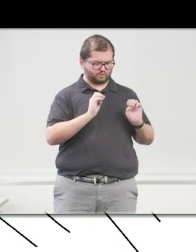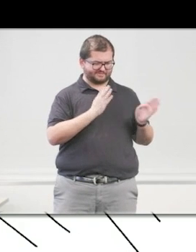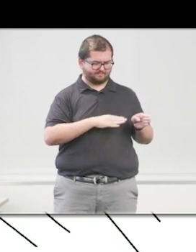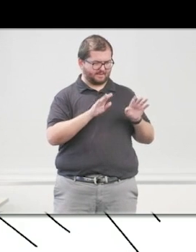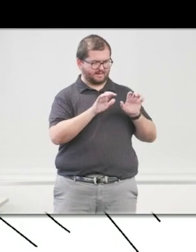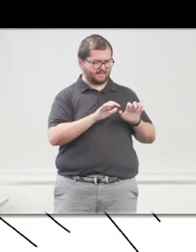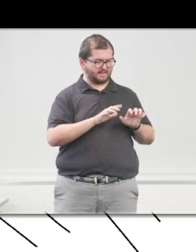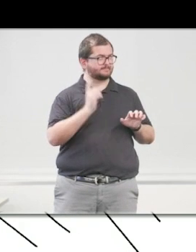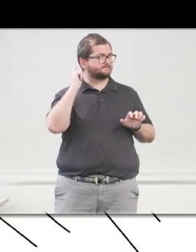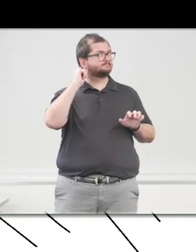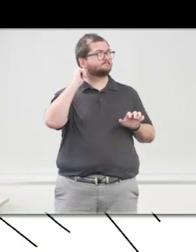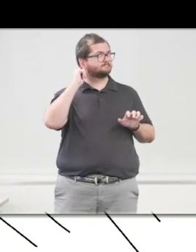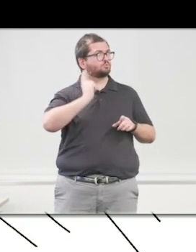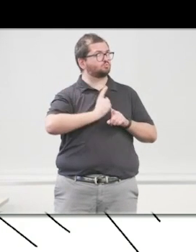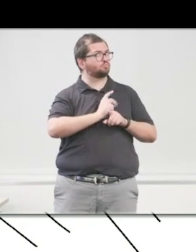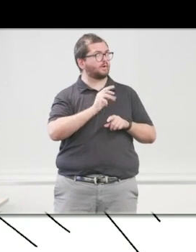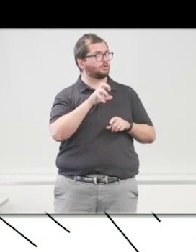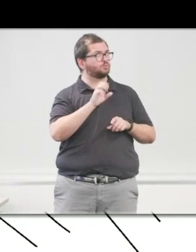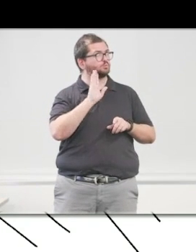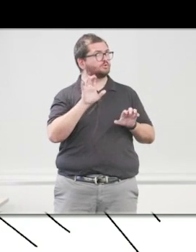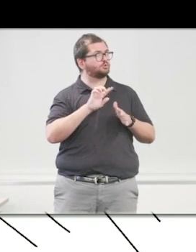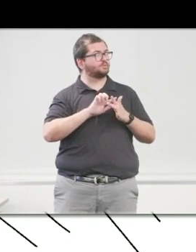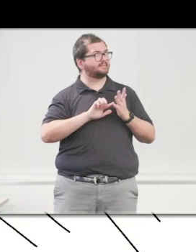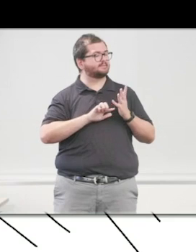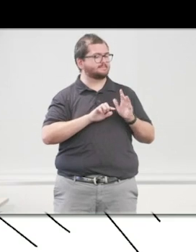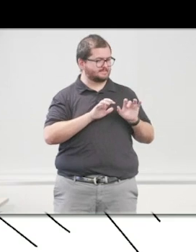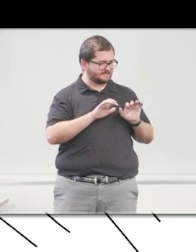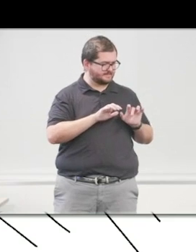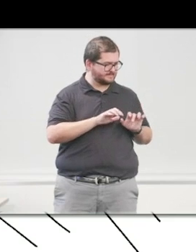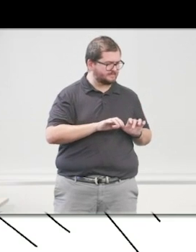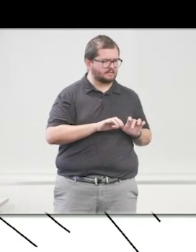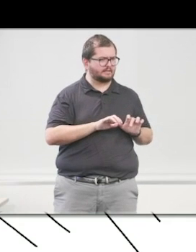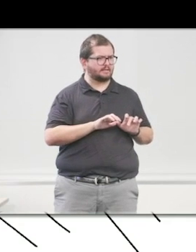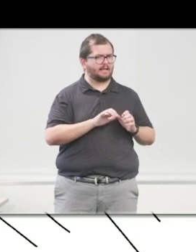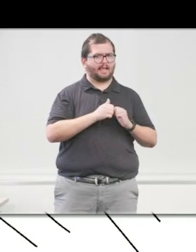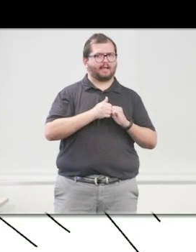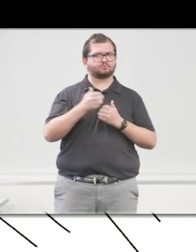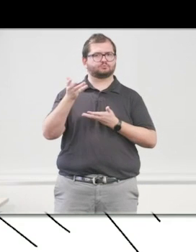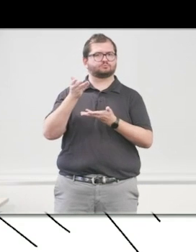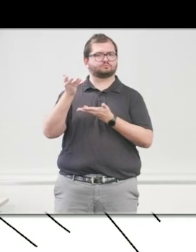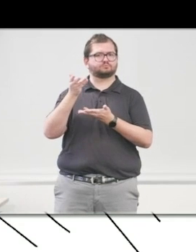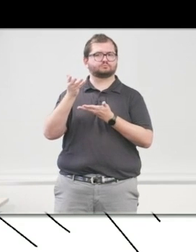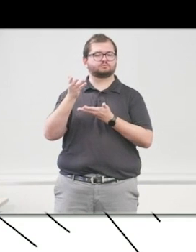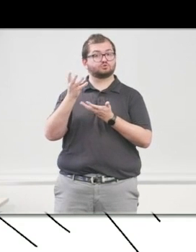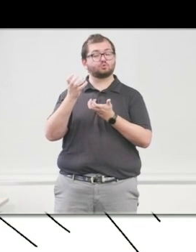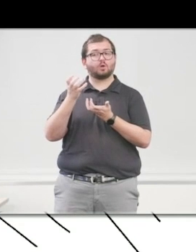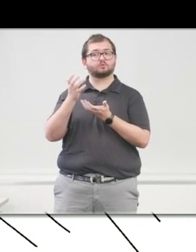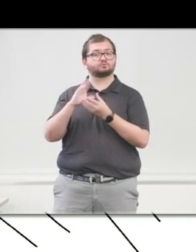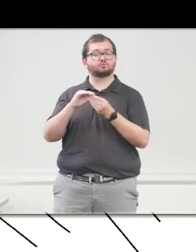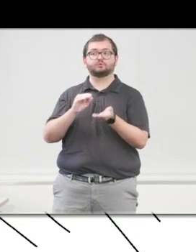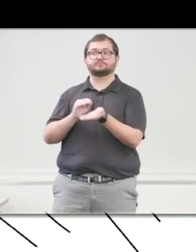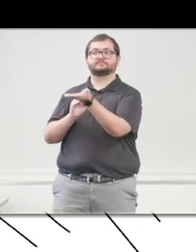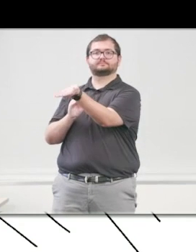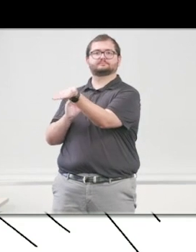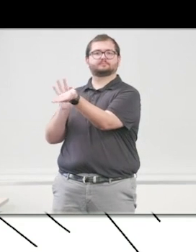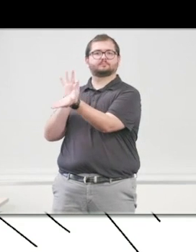have this in mind as far as kind of delivering to news their story on a silver platter, if you will. That just